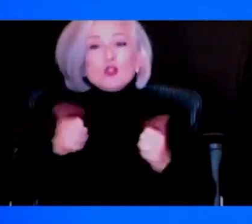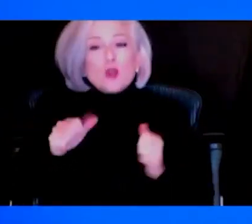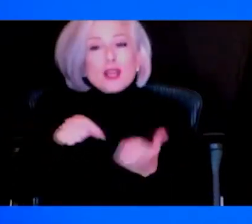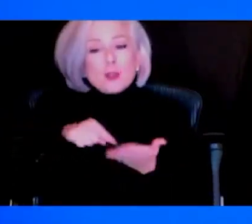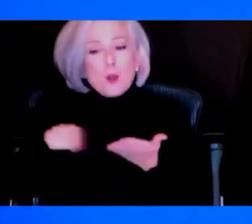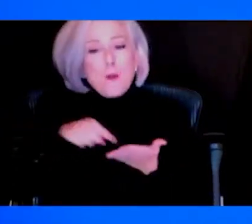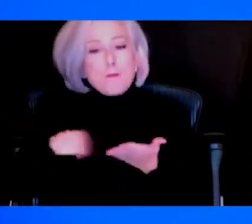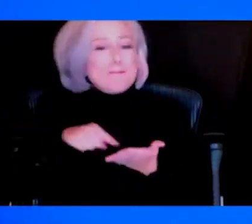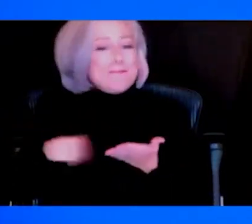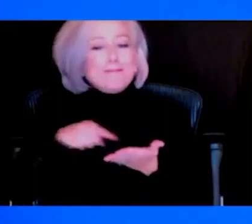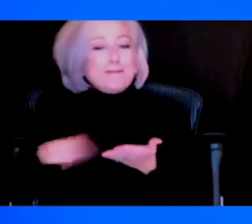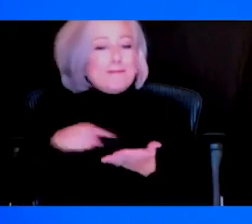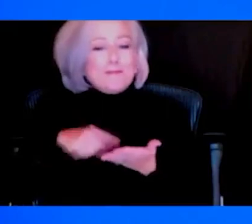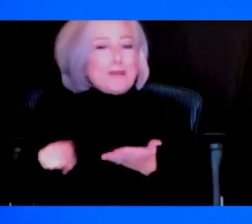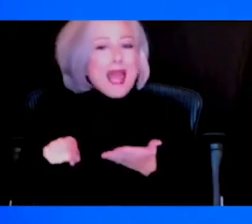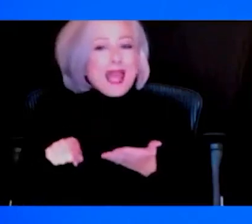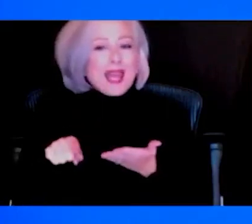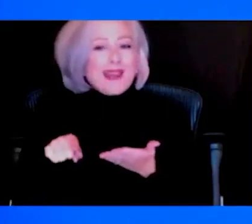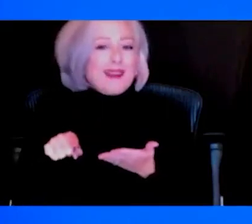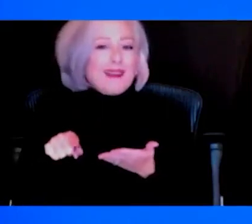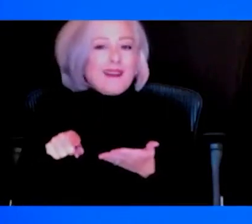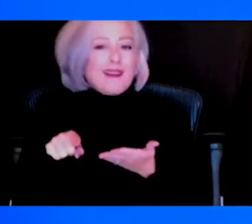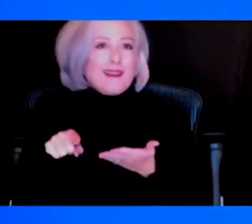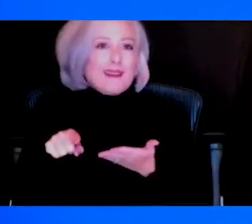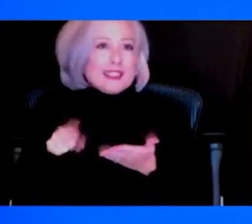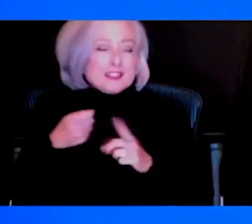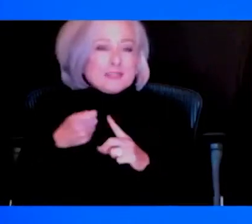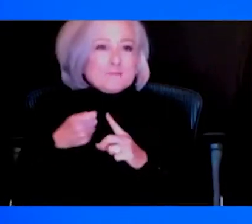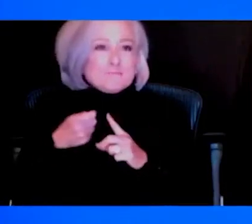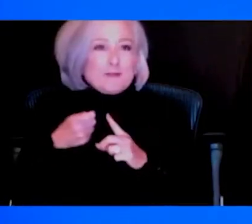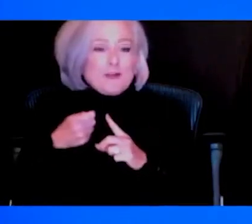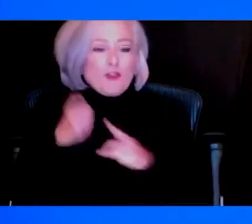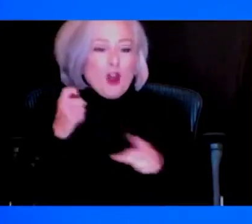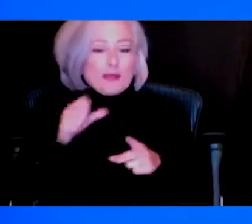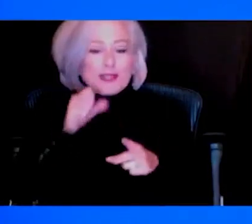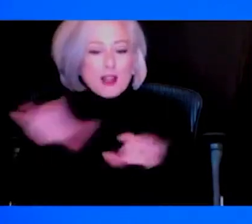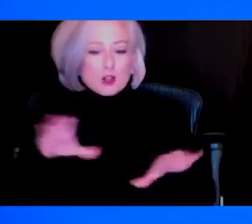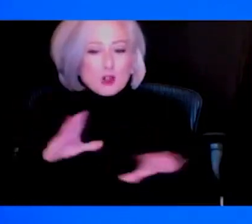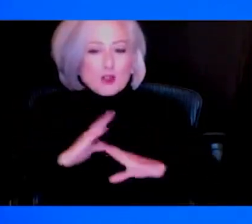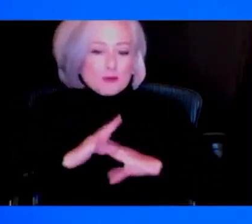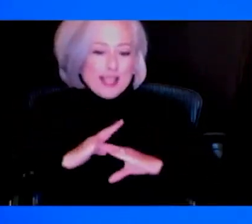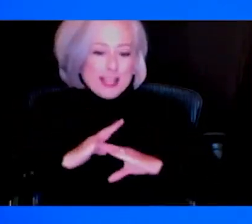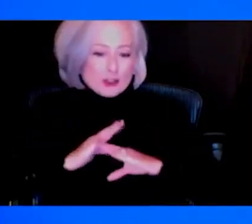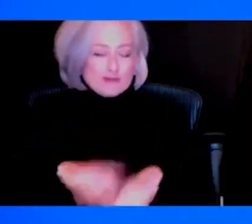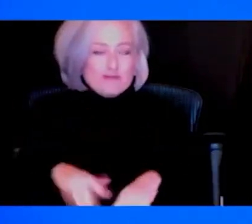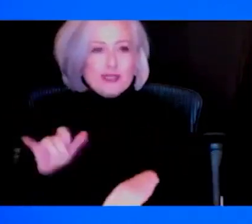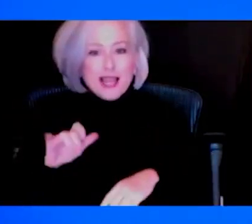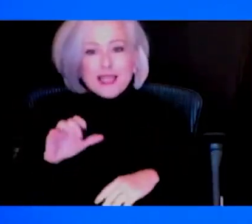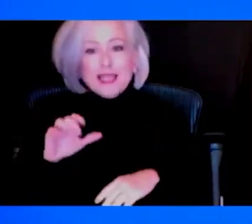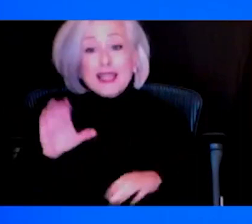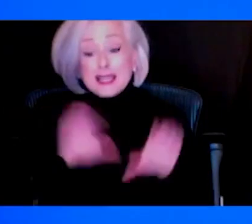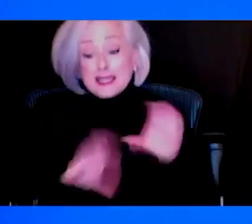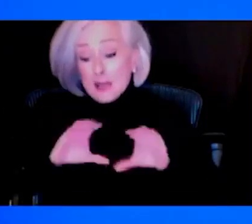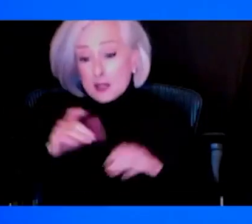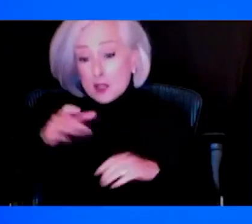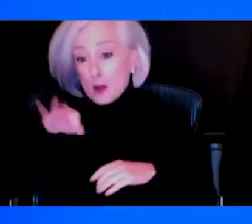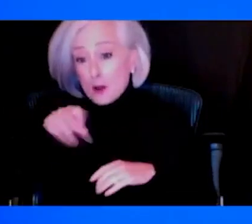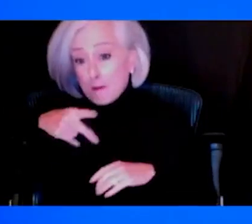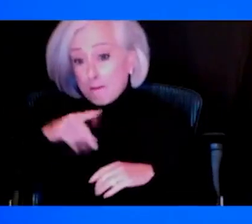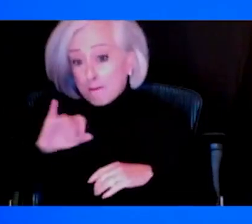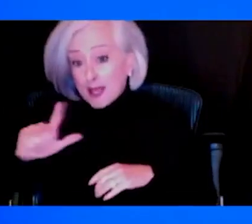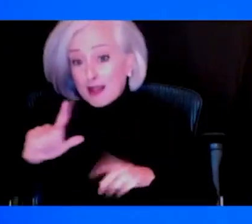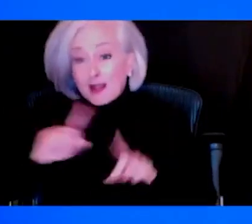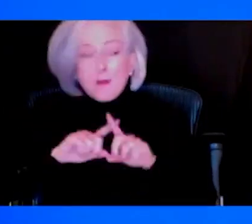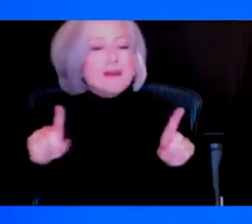sun protection. A lot of people do pay for these procedures, do a lot of chemical peels, but they don't protect themselves from the sun. And at the end of the